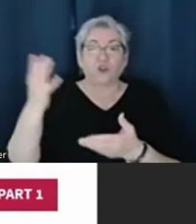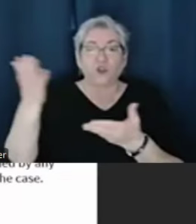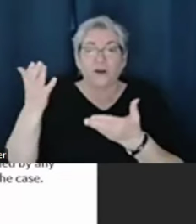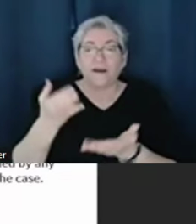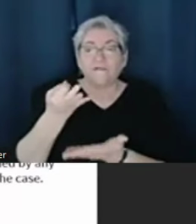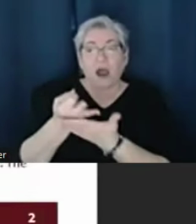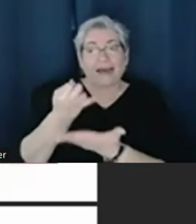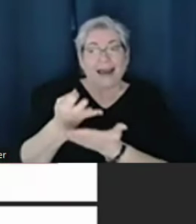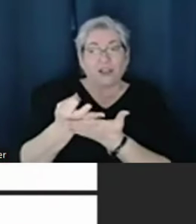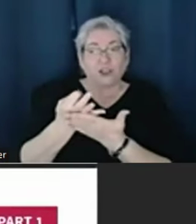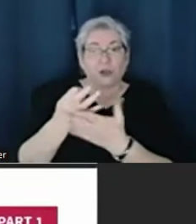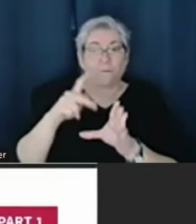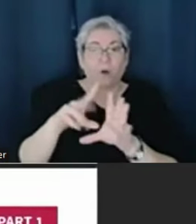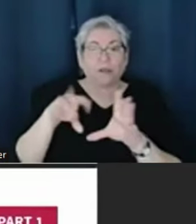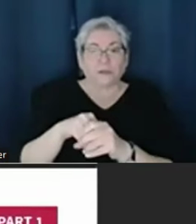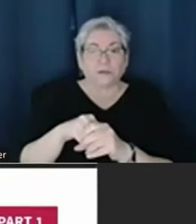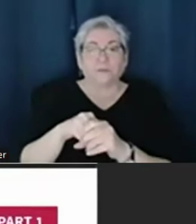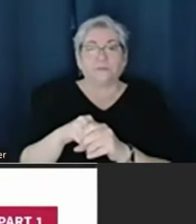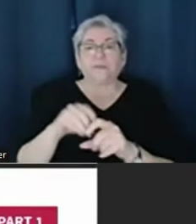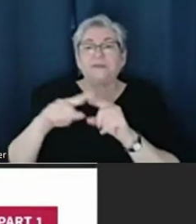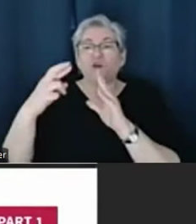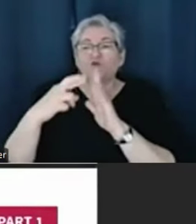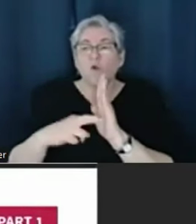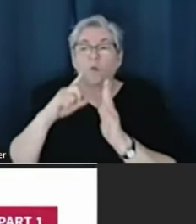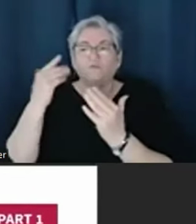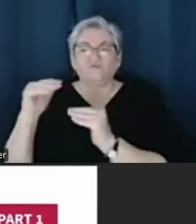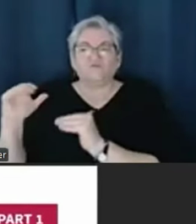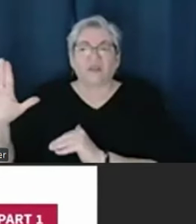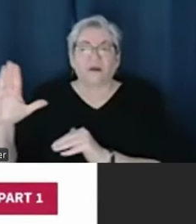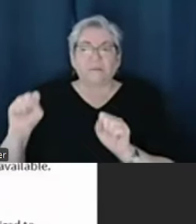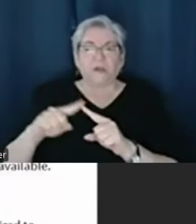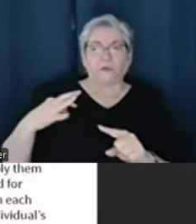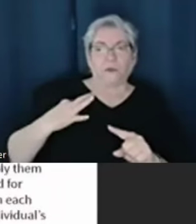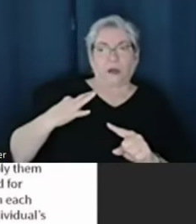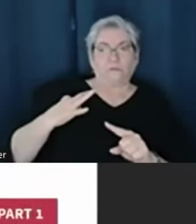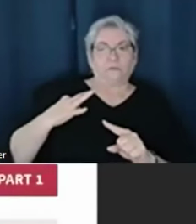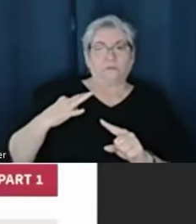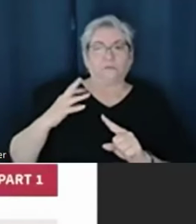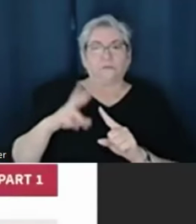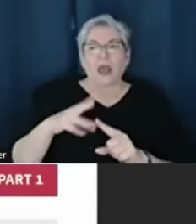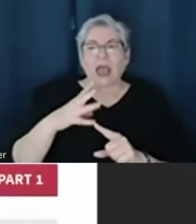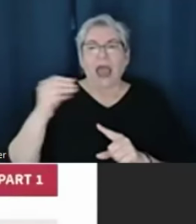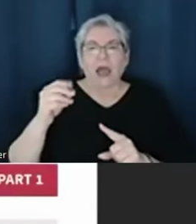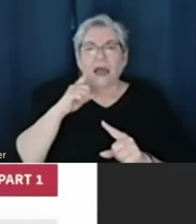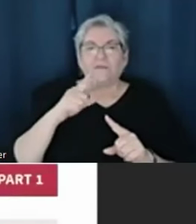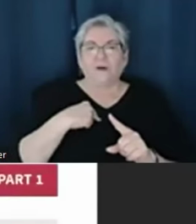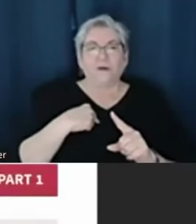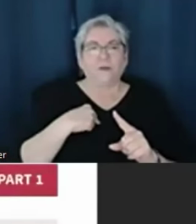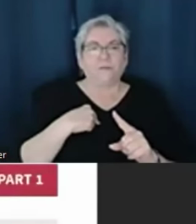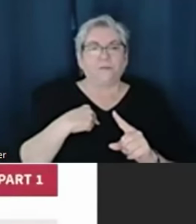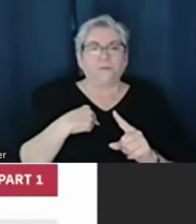participation, comparable service rules that may restrict their eligibility. We cover order of selection, which is a complicated thing in